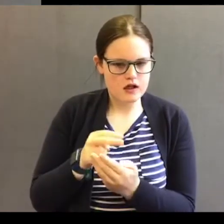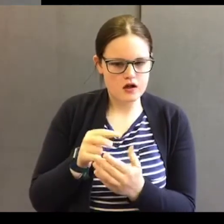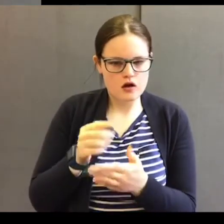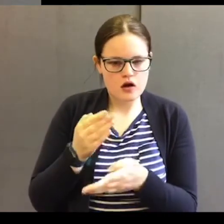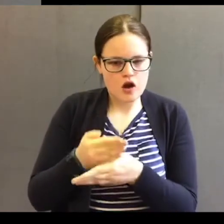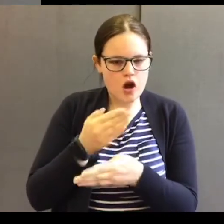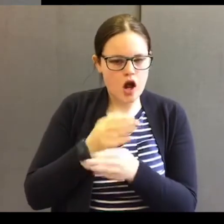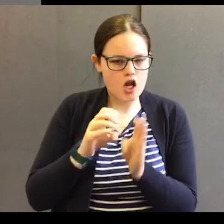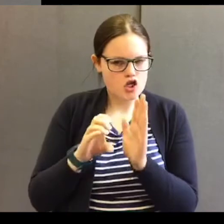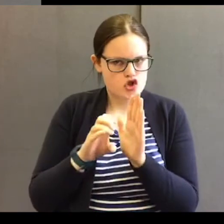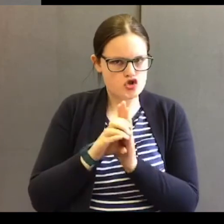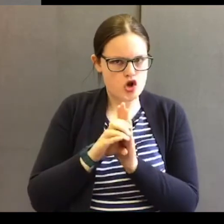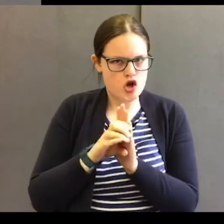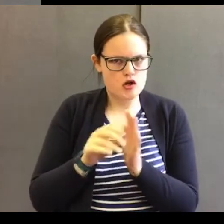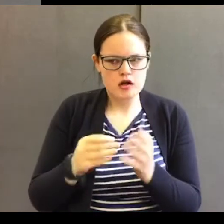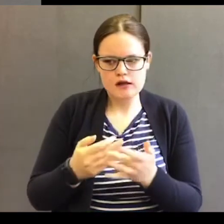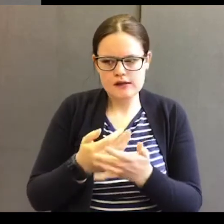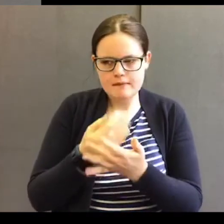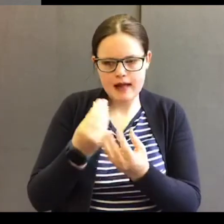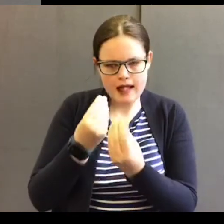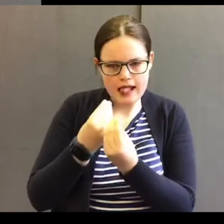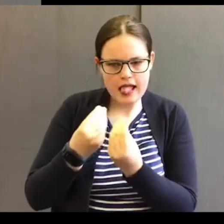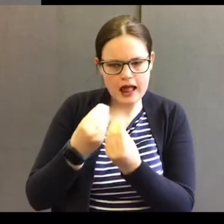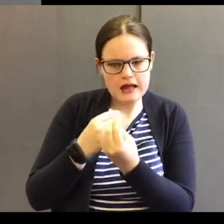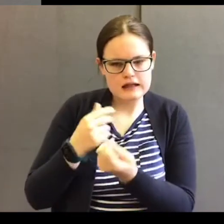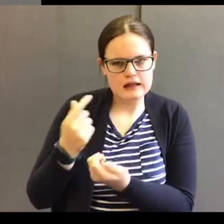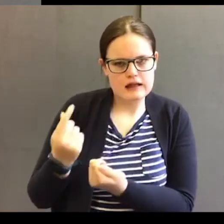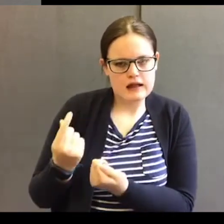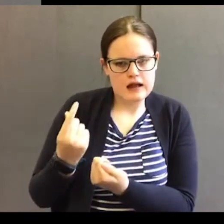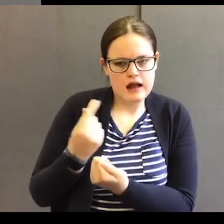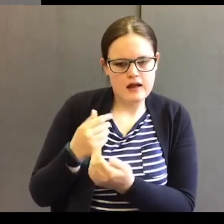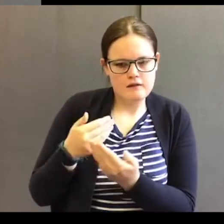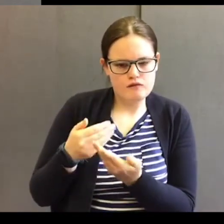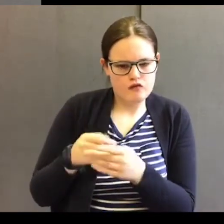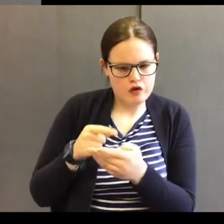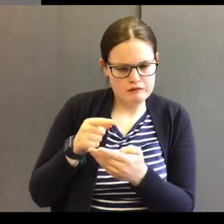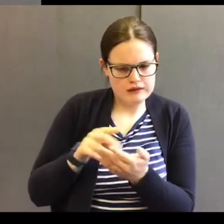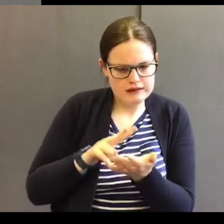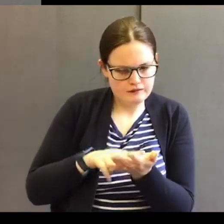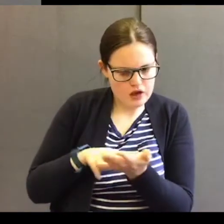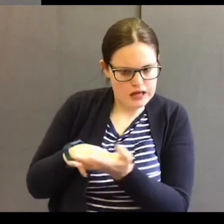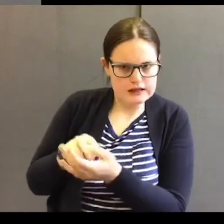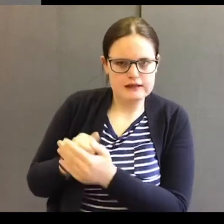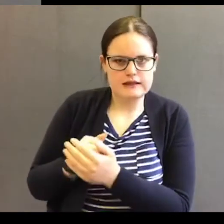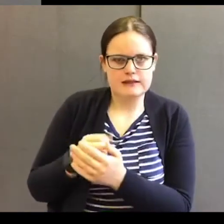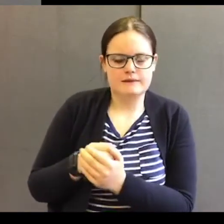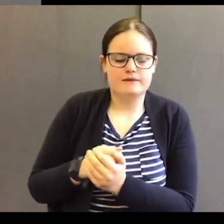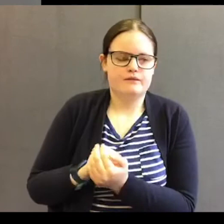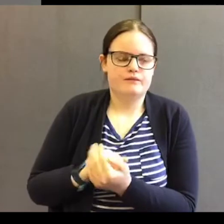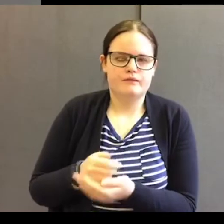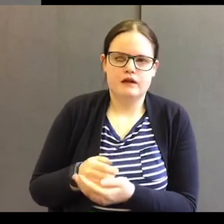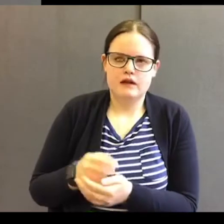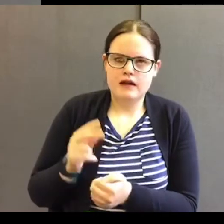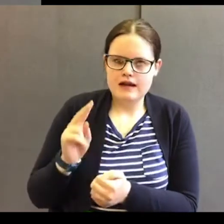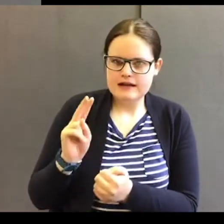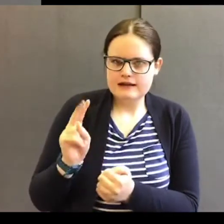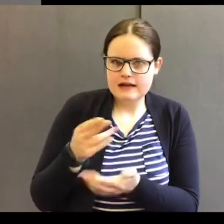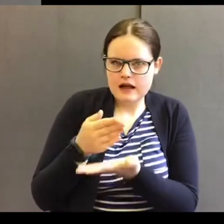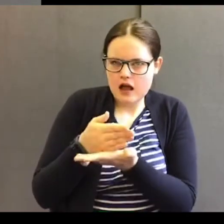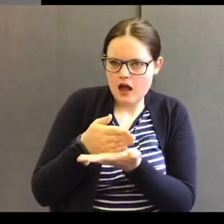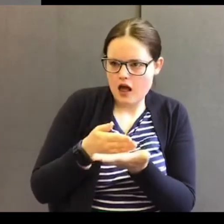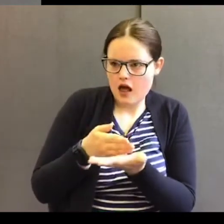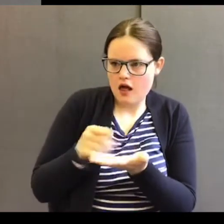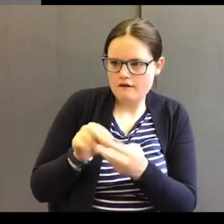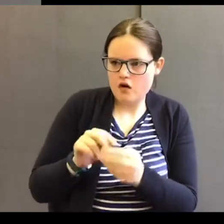at the early church and so many lessons that come out of these verses. We've come to the second